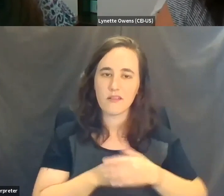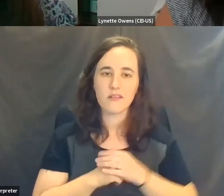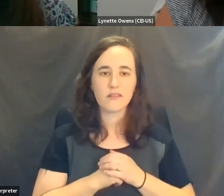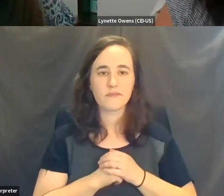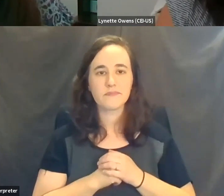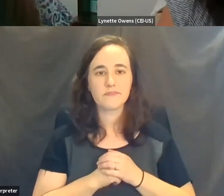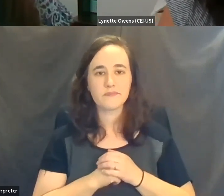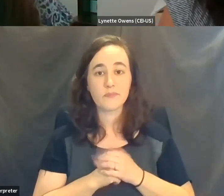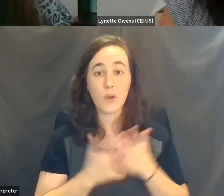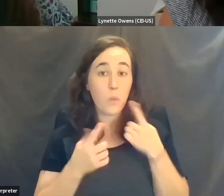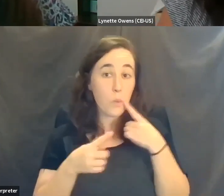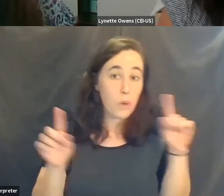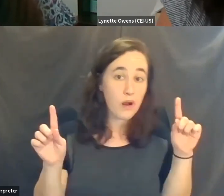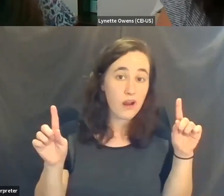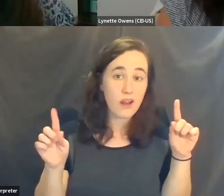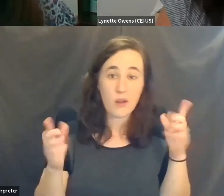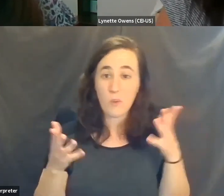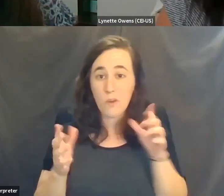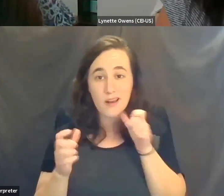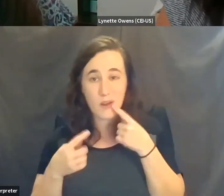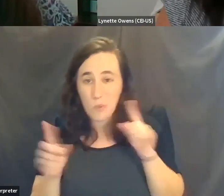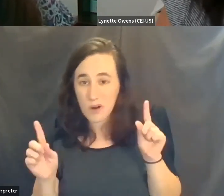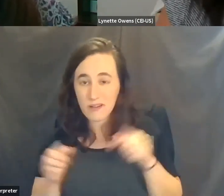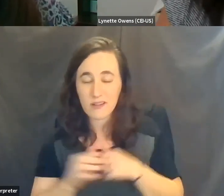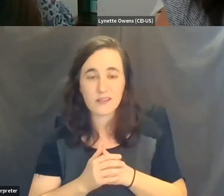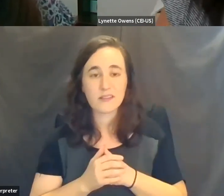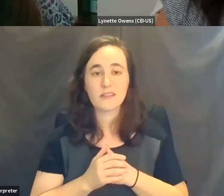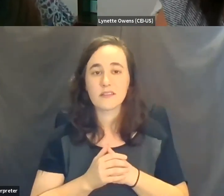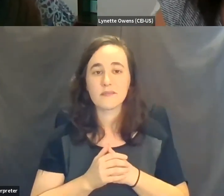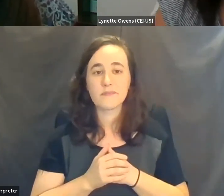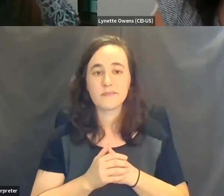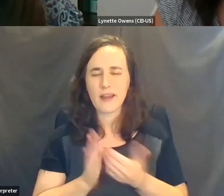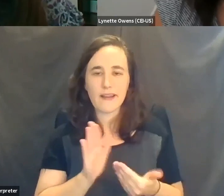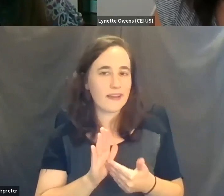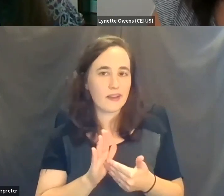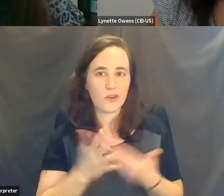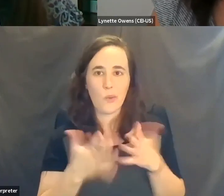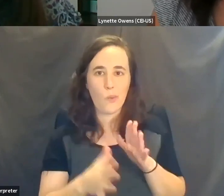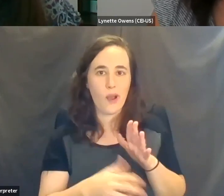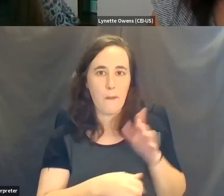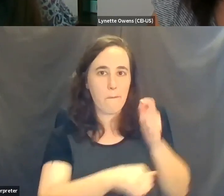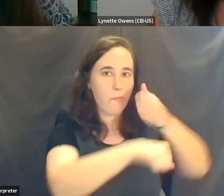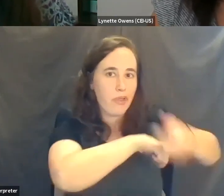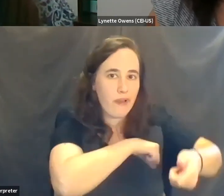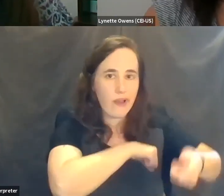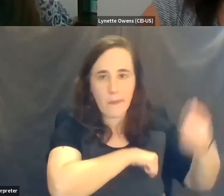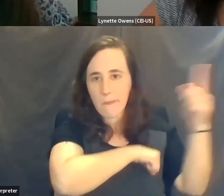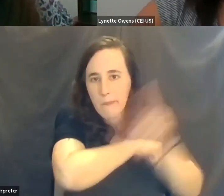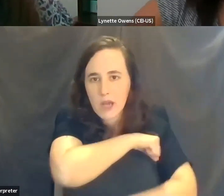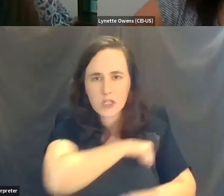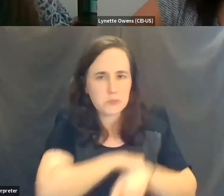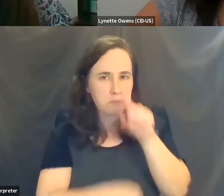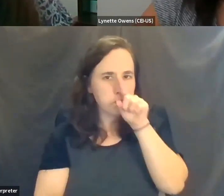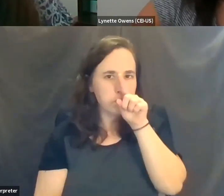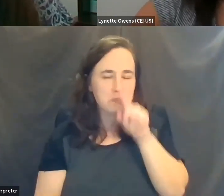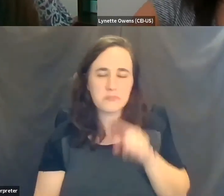what's working, what's not in a way to, you know, point any fingers or whatever, but really,